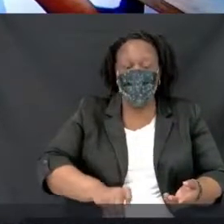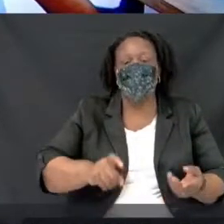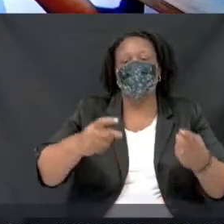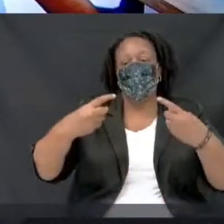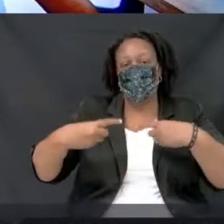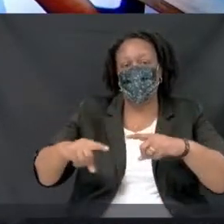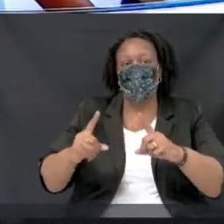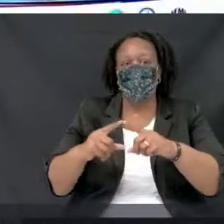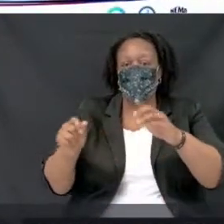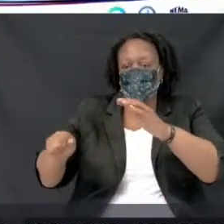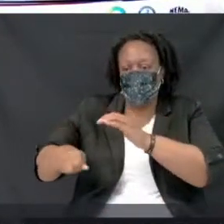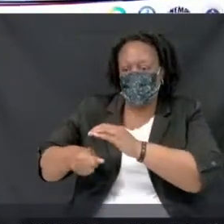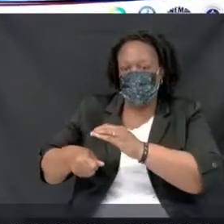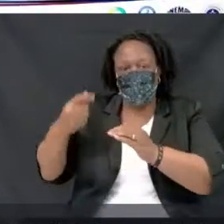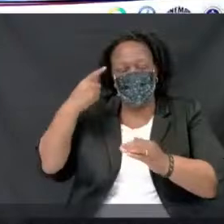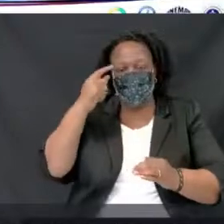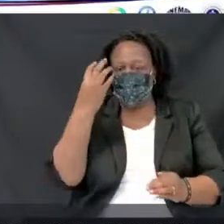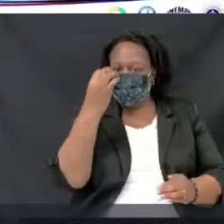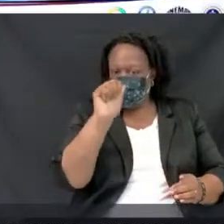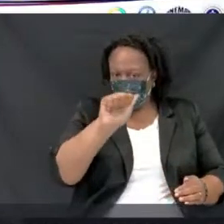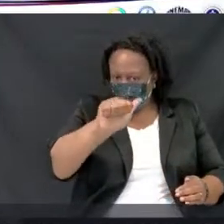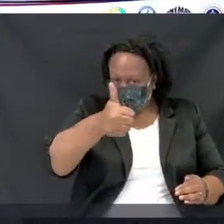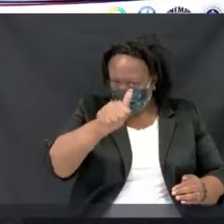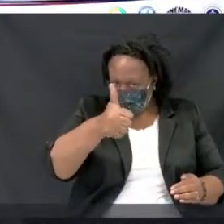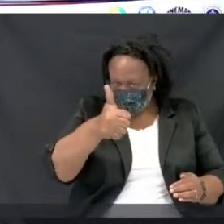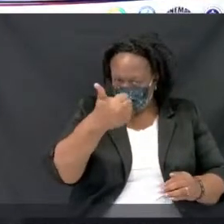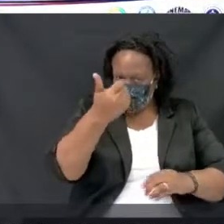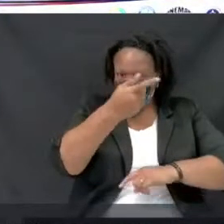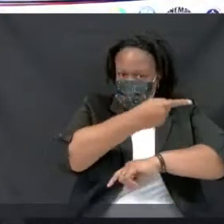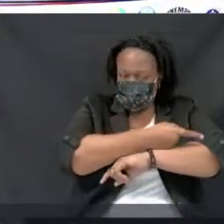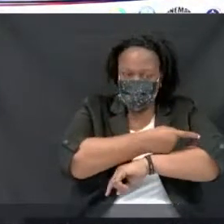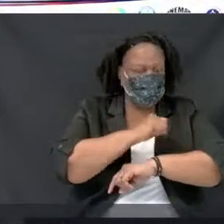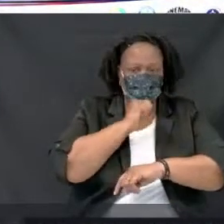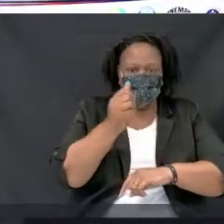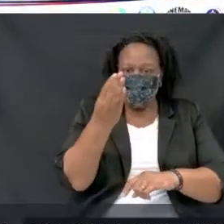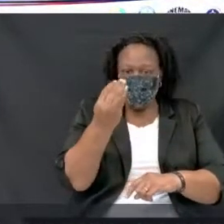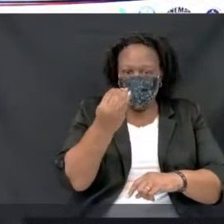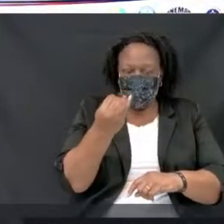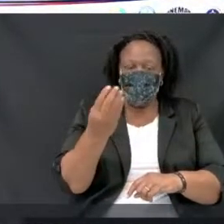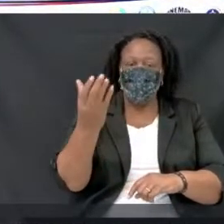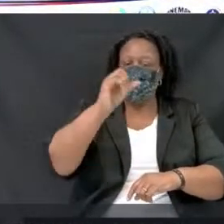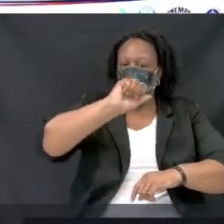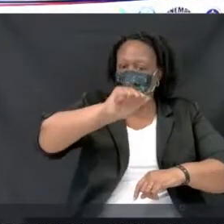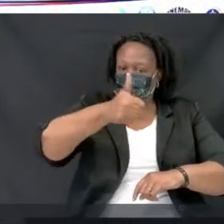part of the recommendation. So the unvaccinated will now